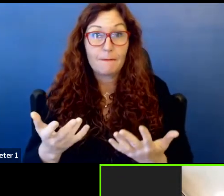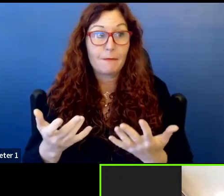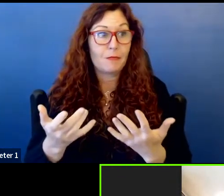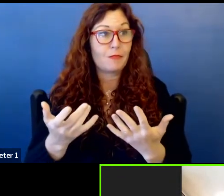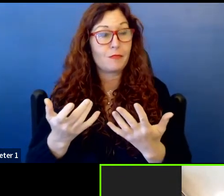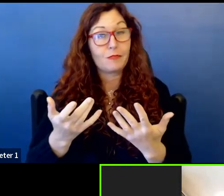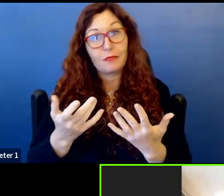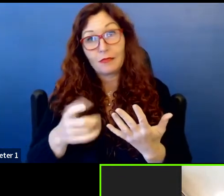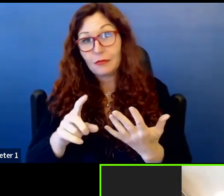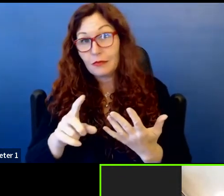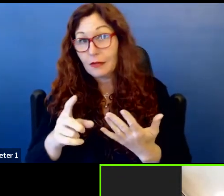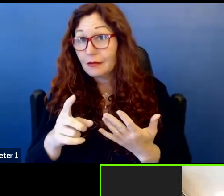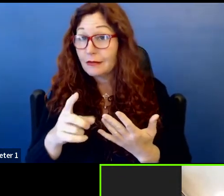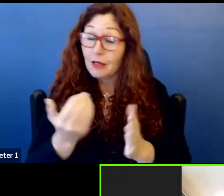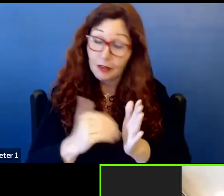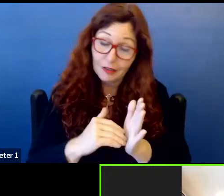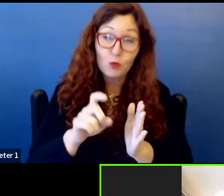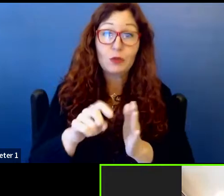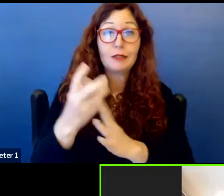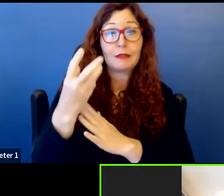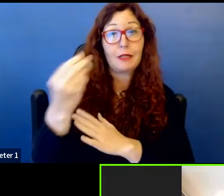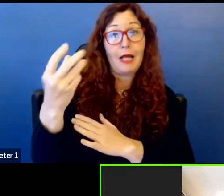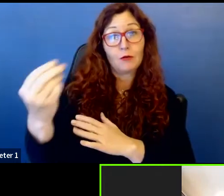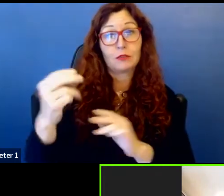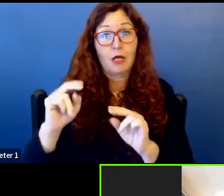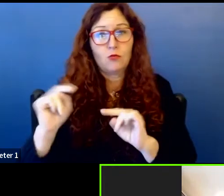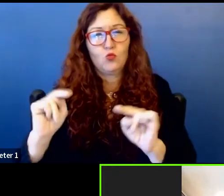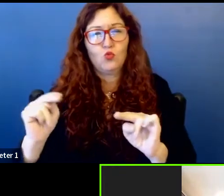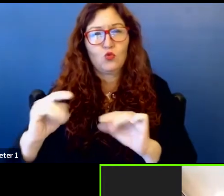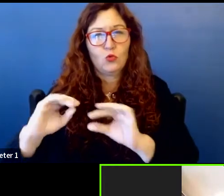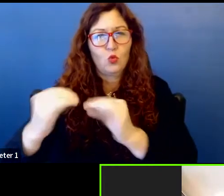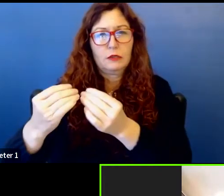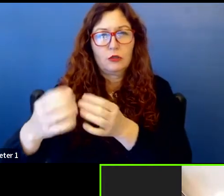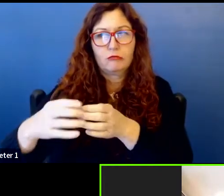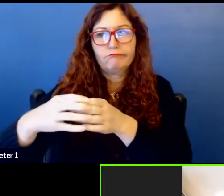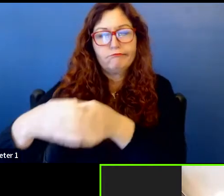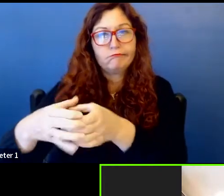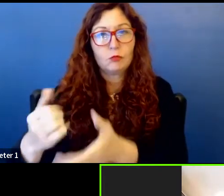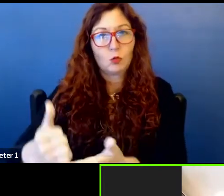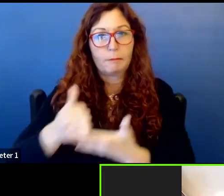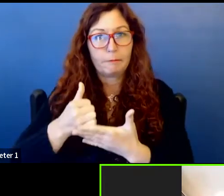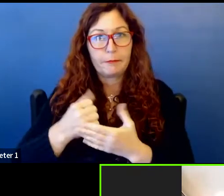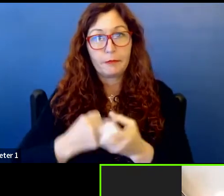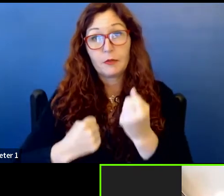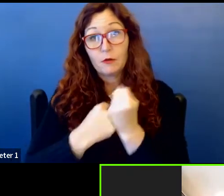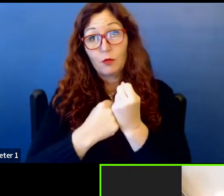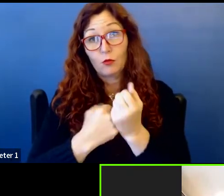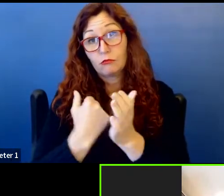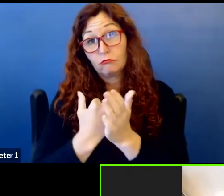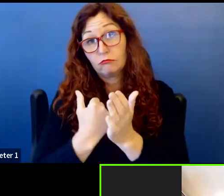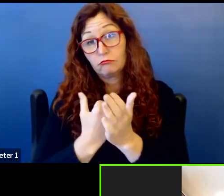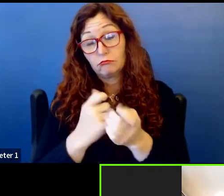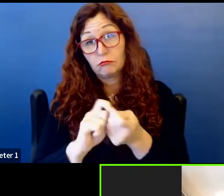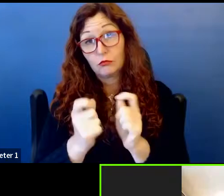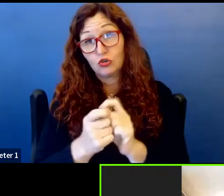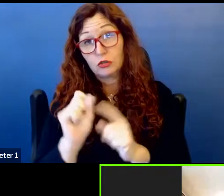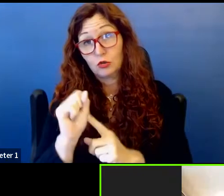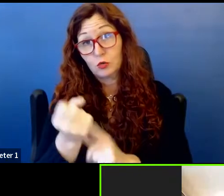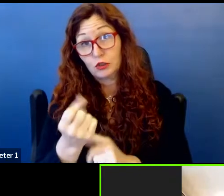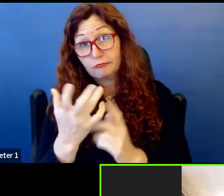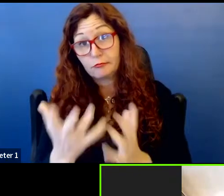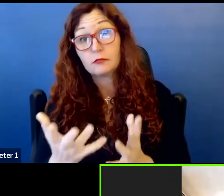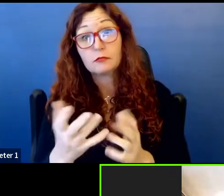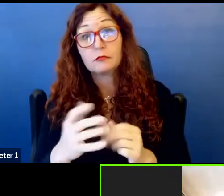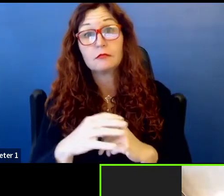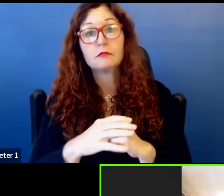something on the outside that we can't talk to maybe it'd be um a different situation you know but oh